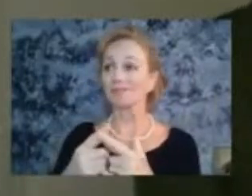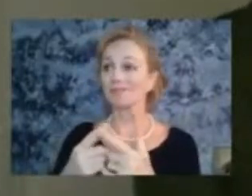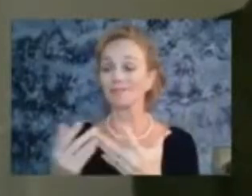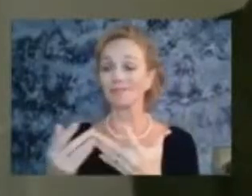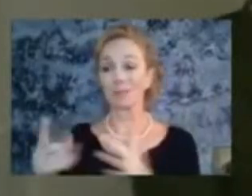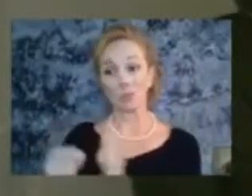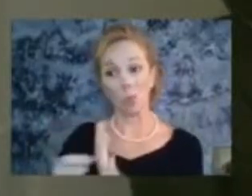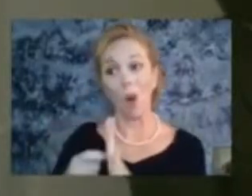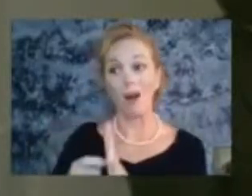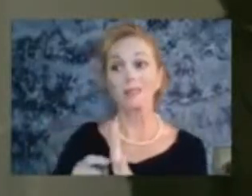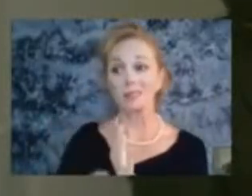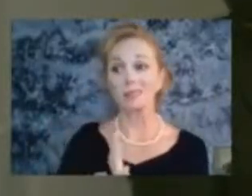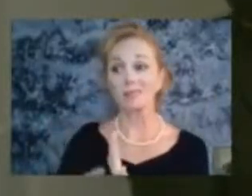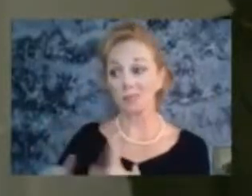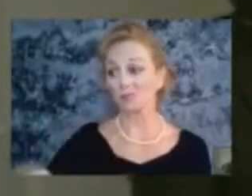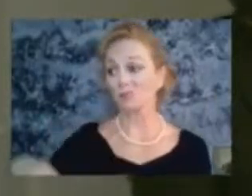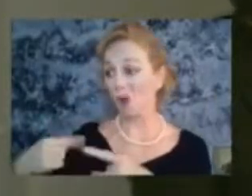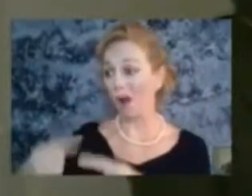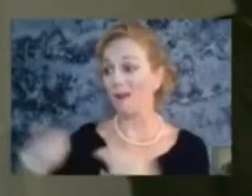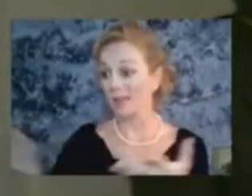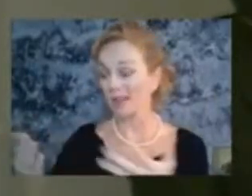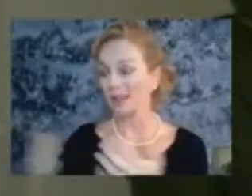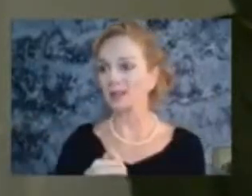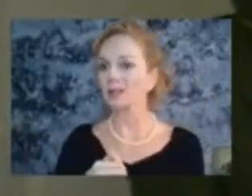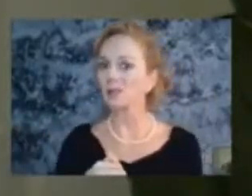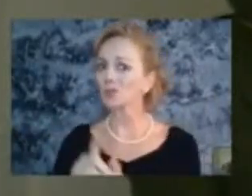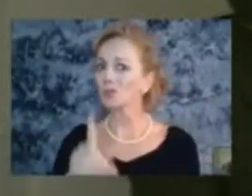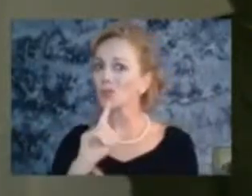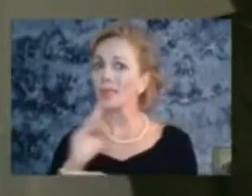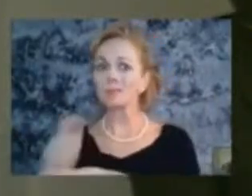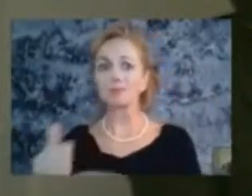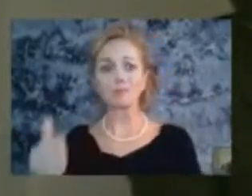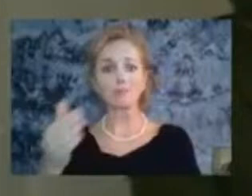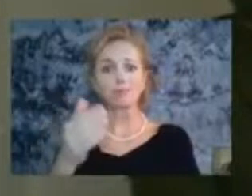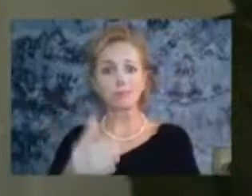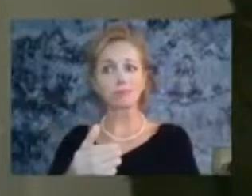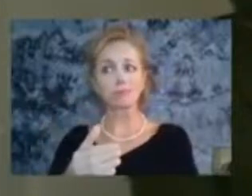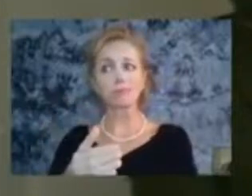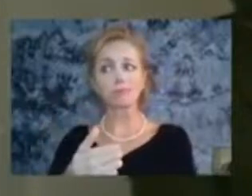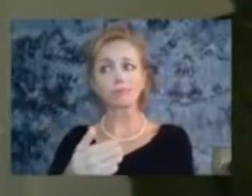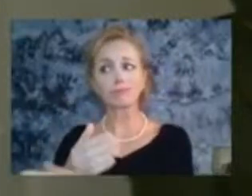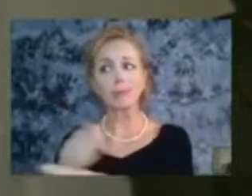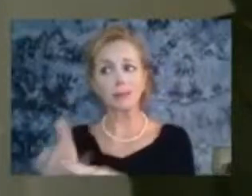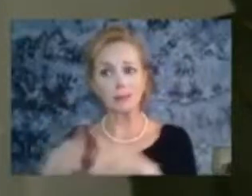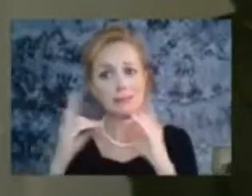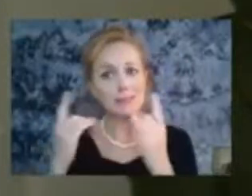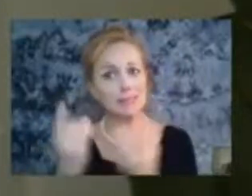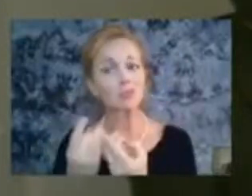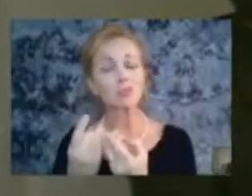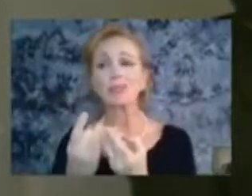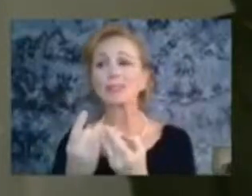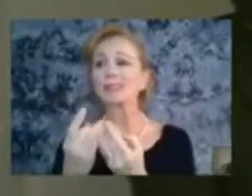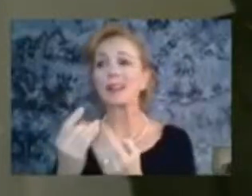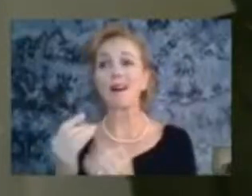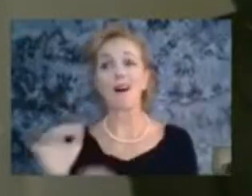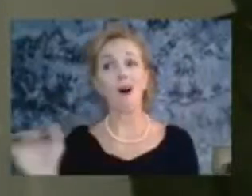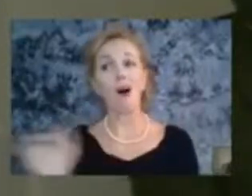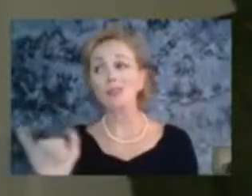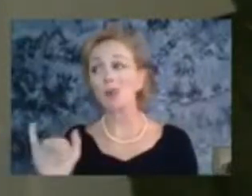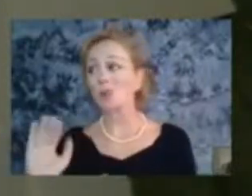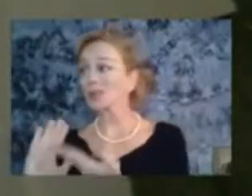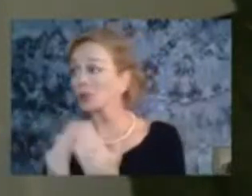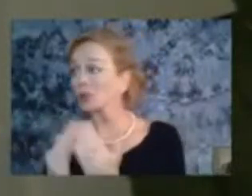made great strides, both as a district and in our community. I know back in